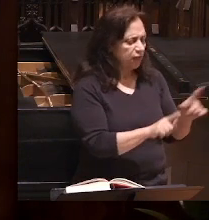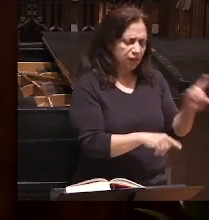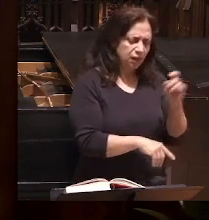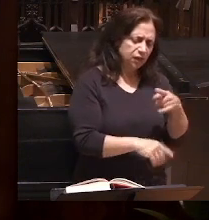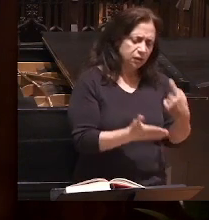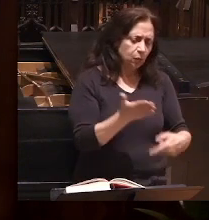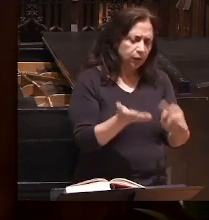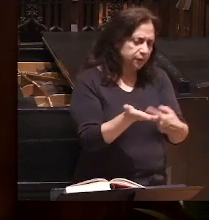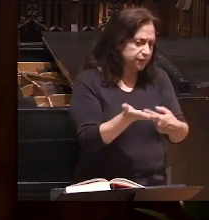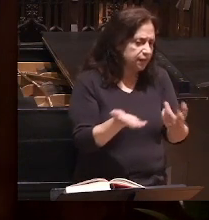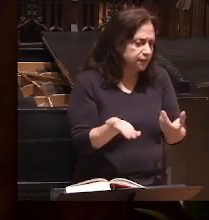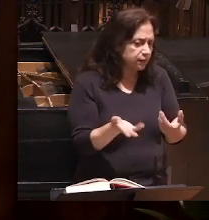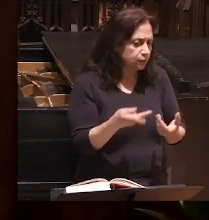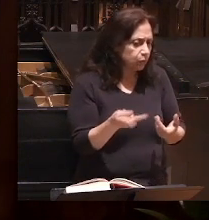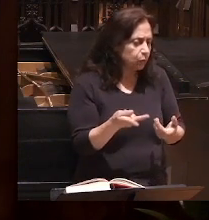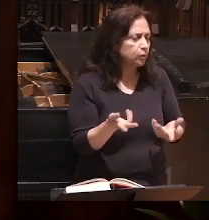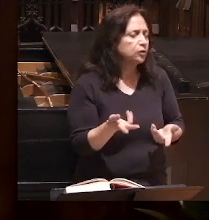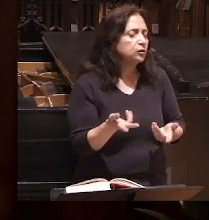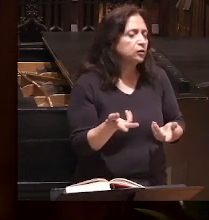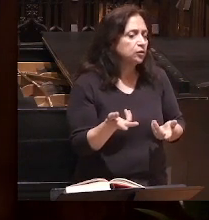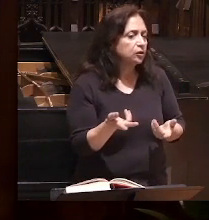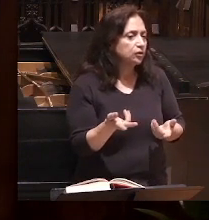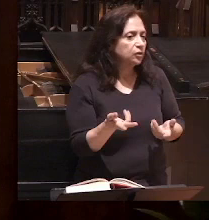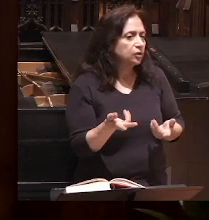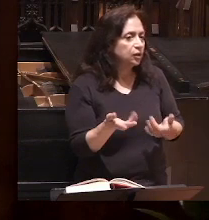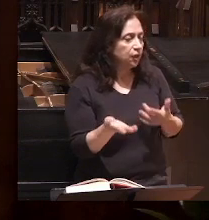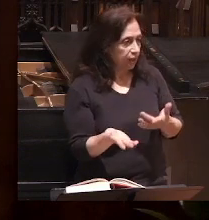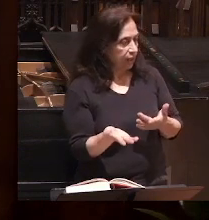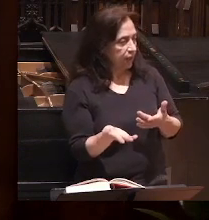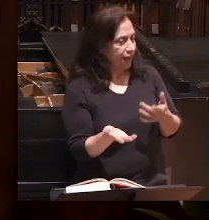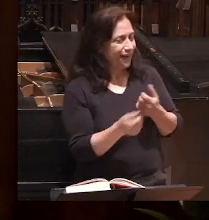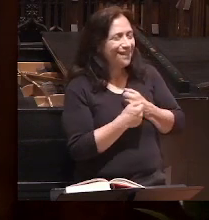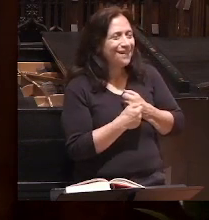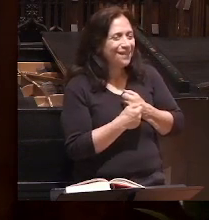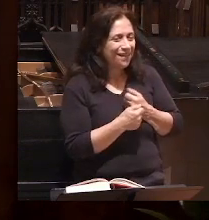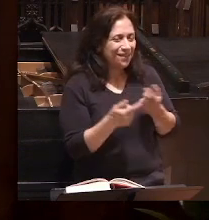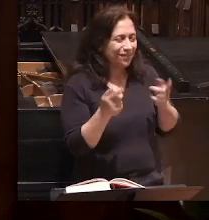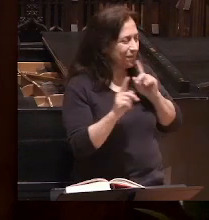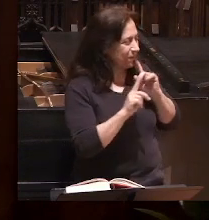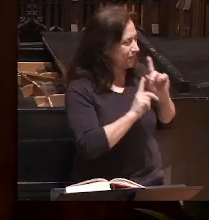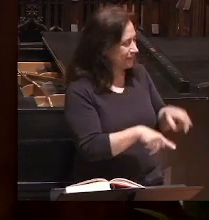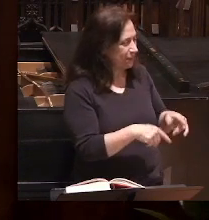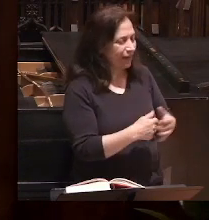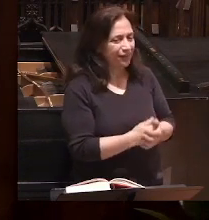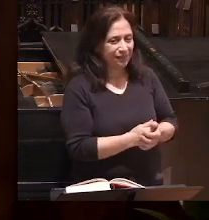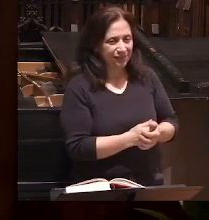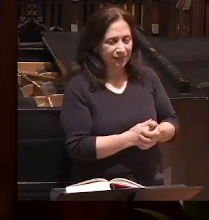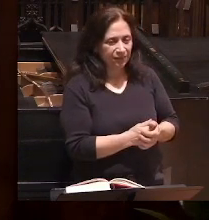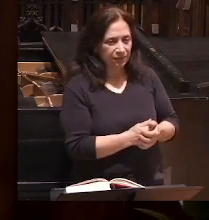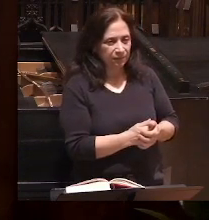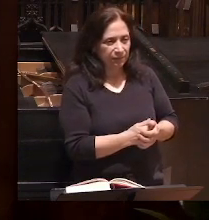discussing amongst themselves. And I love the response they